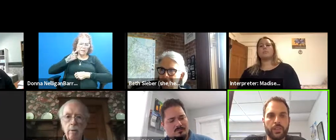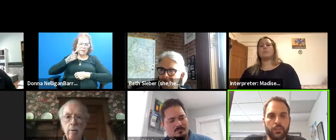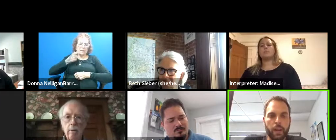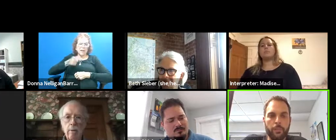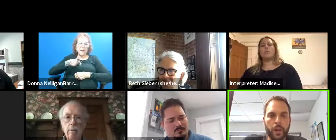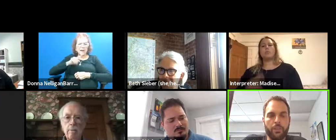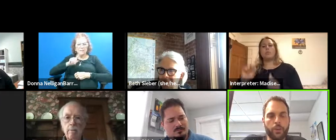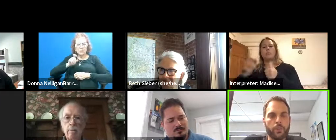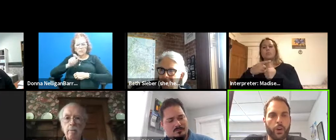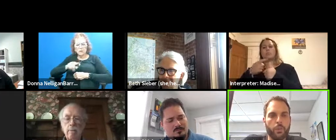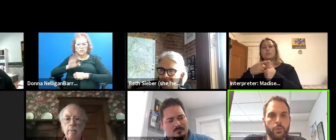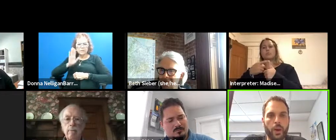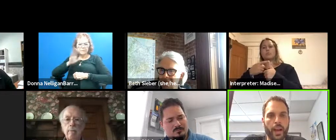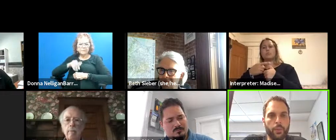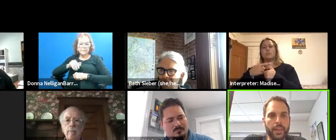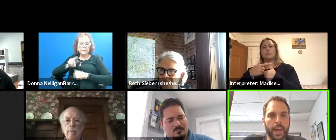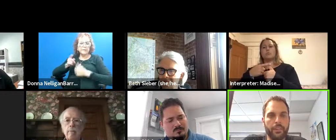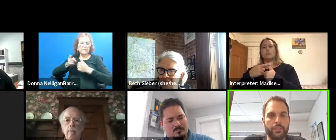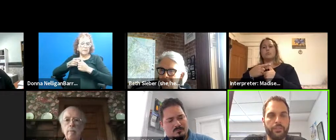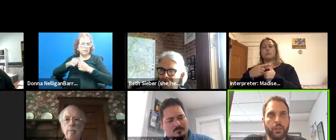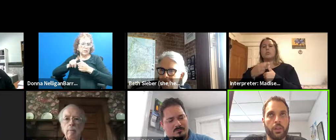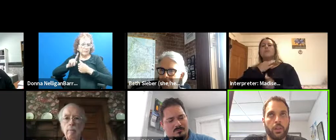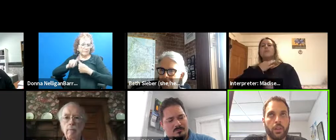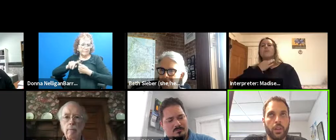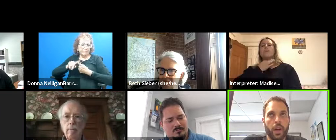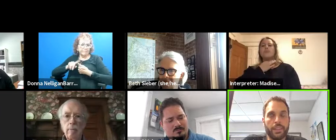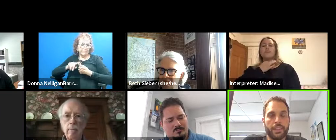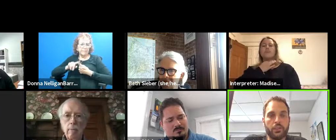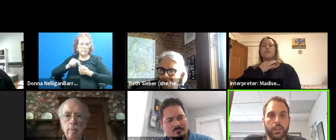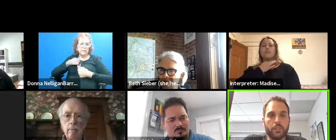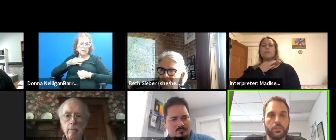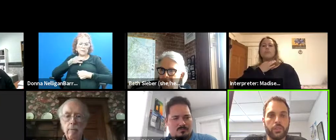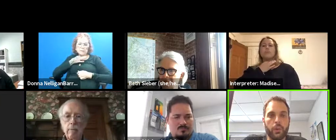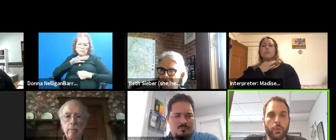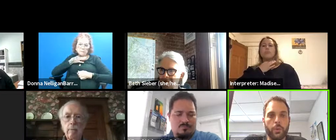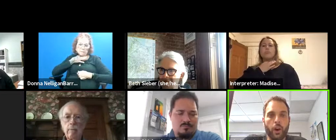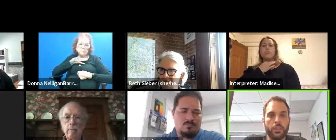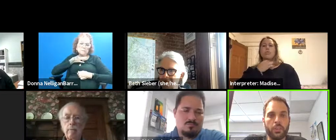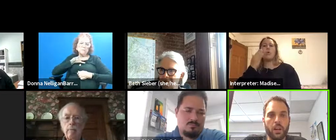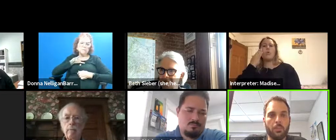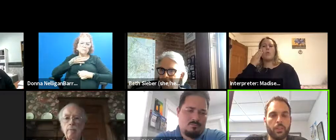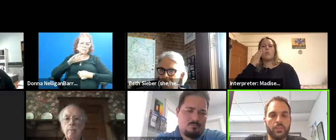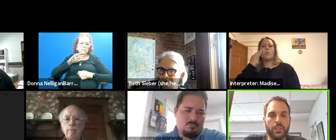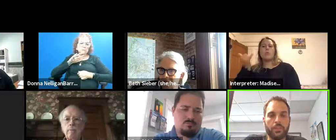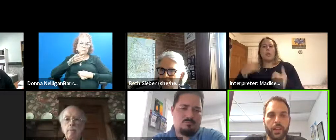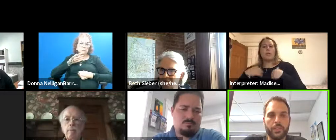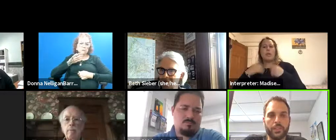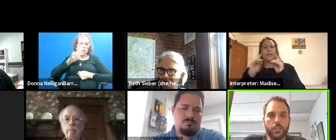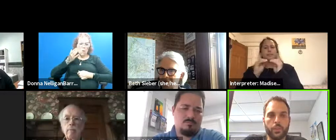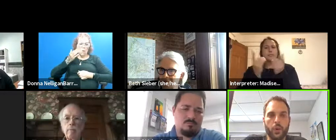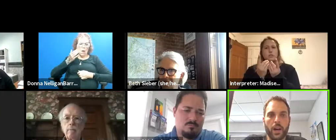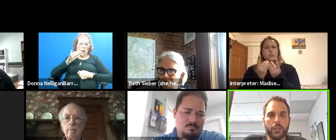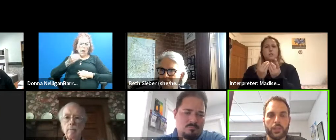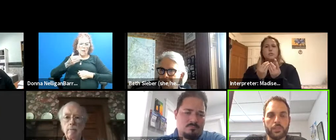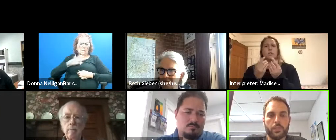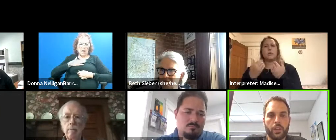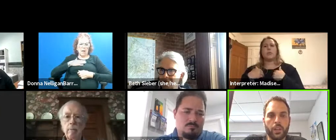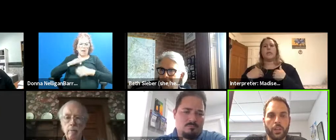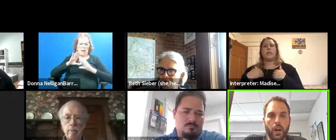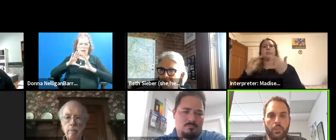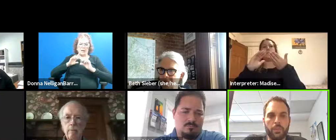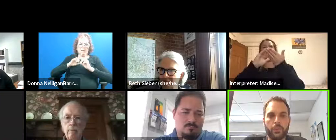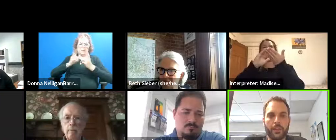kind of procedural. I've always wondered why we have districts. We always talk about the city of Rochester in